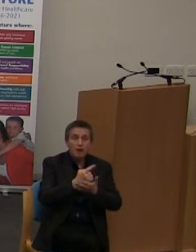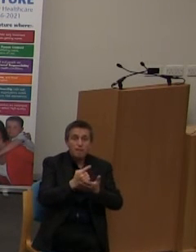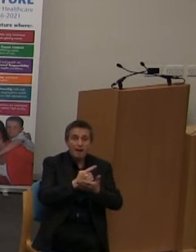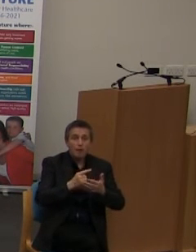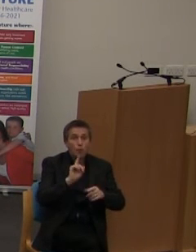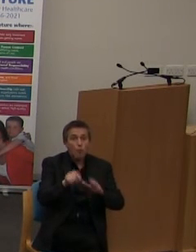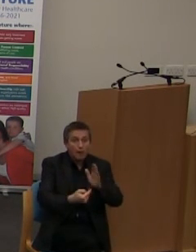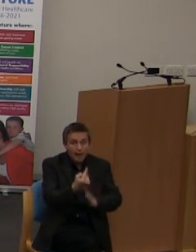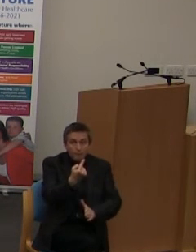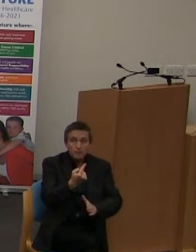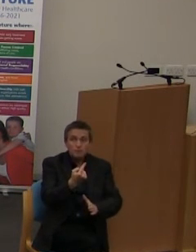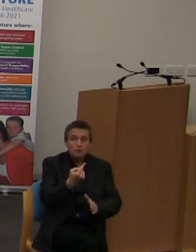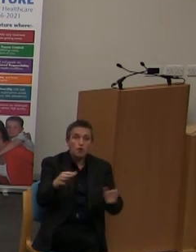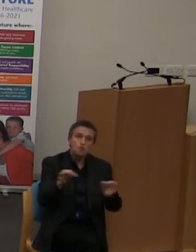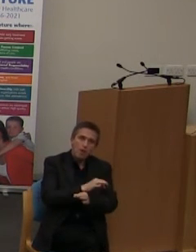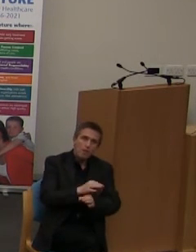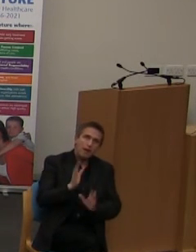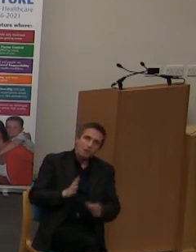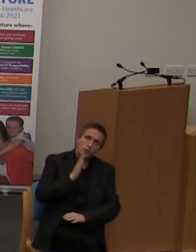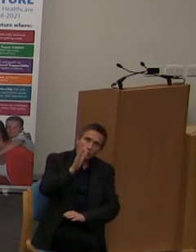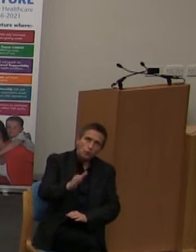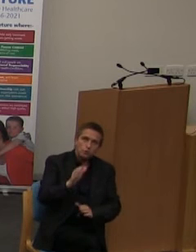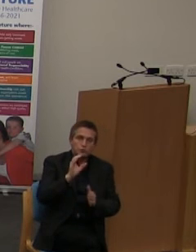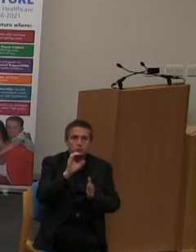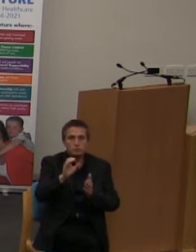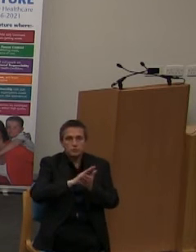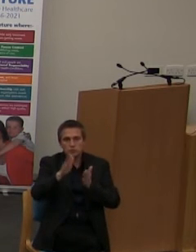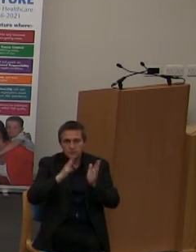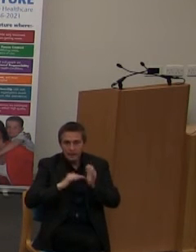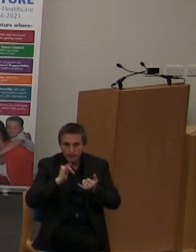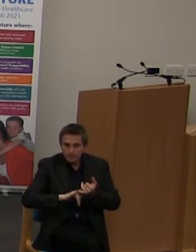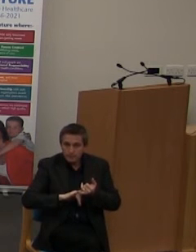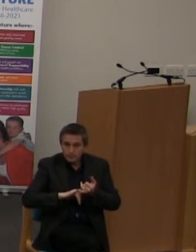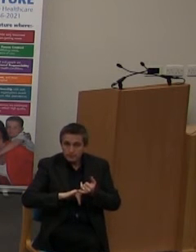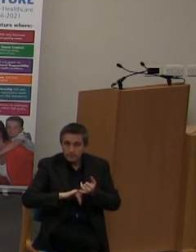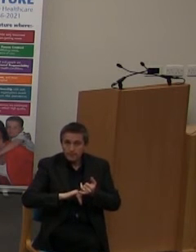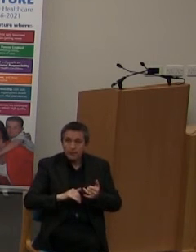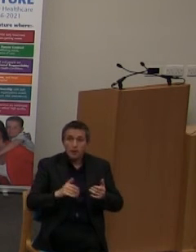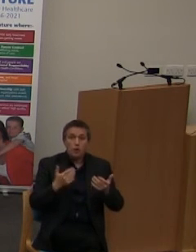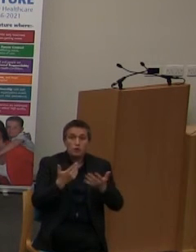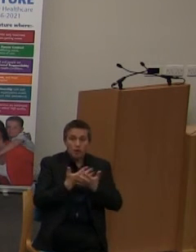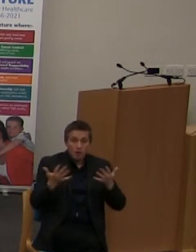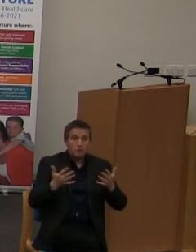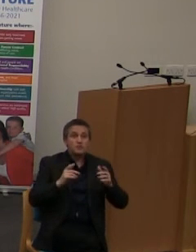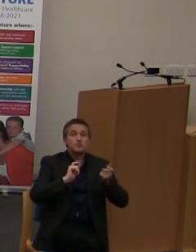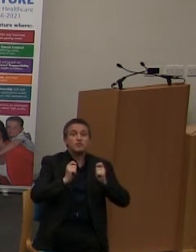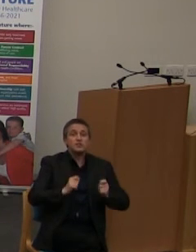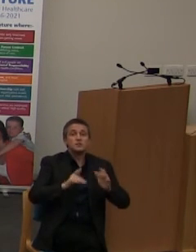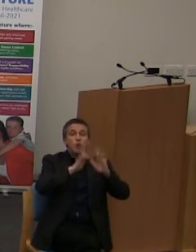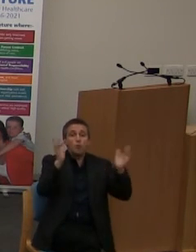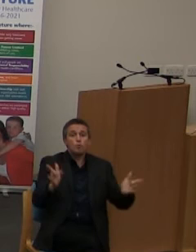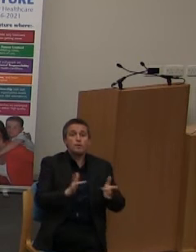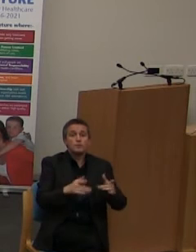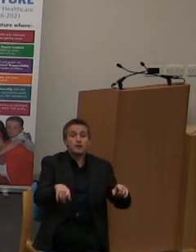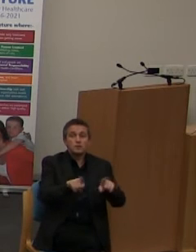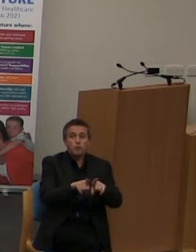you know, that's not an appropriate CAMH referral, because we thought that wouldn't be helpful. The team have also done a lot about redesigning the website and